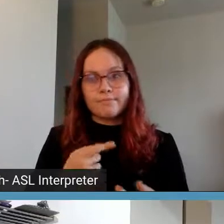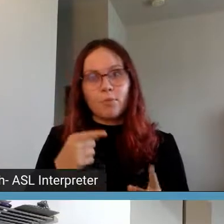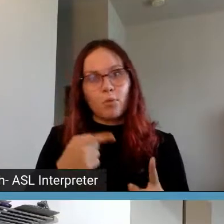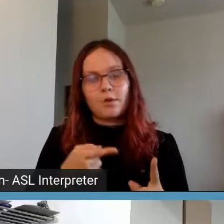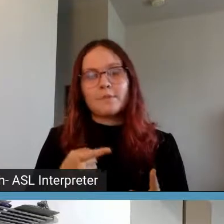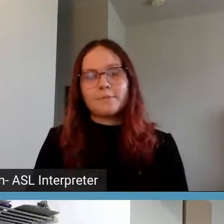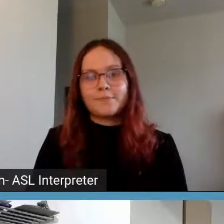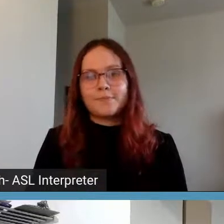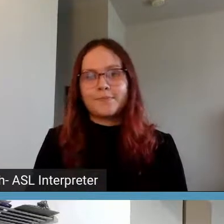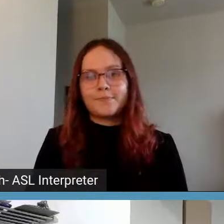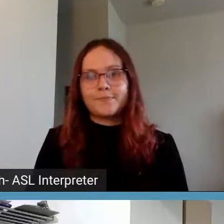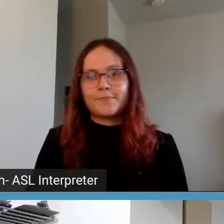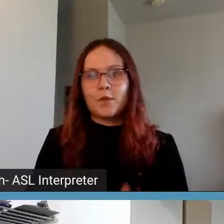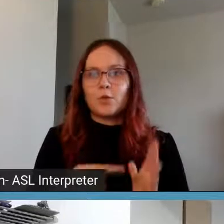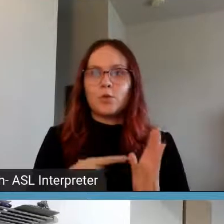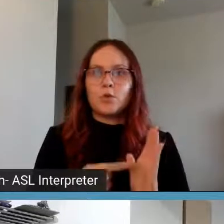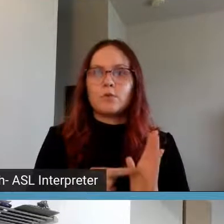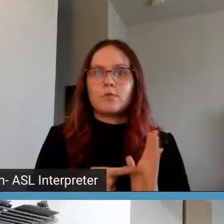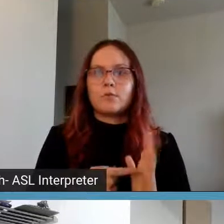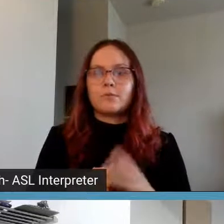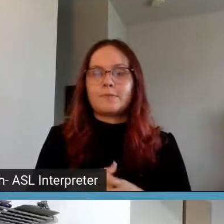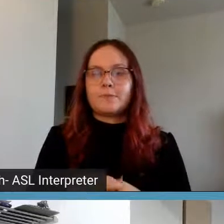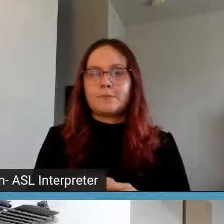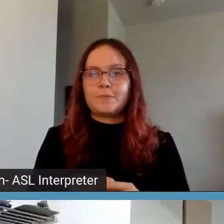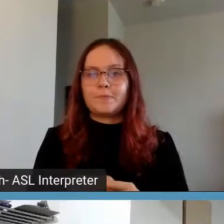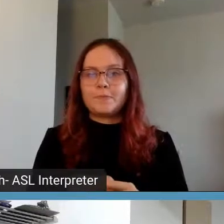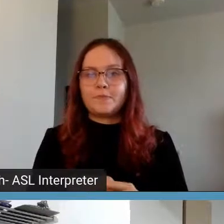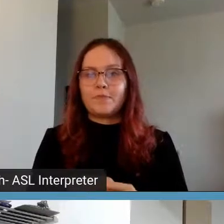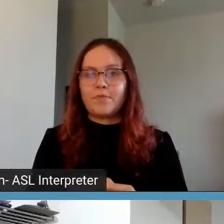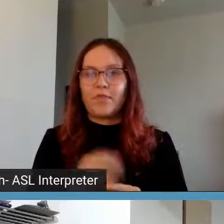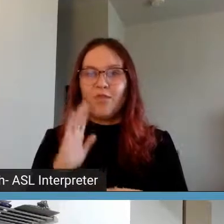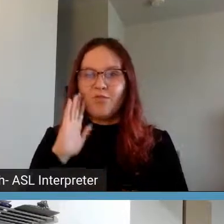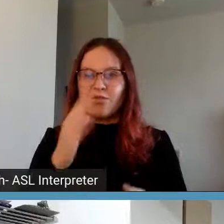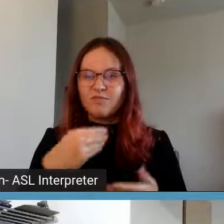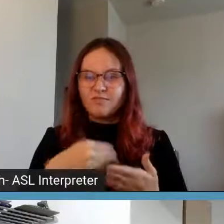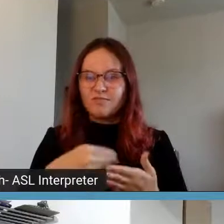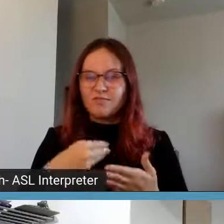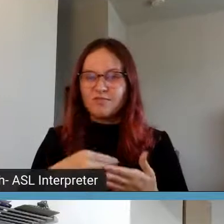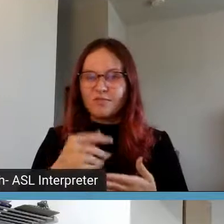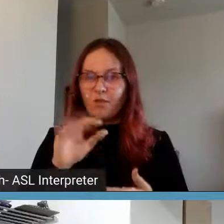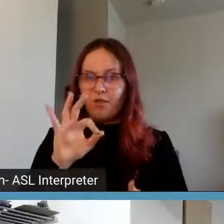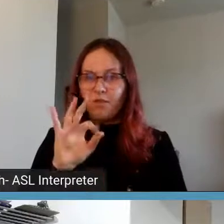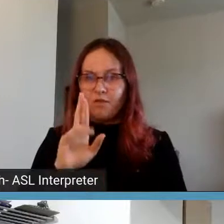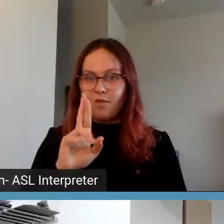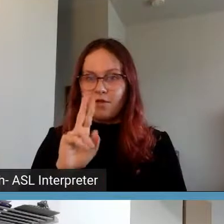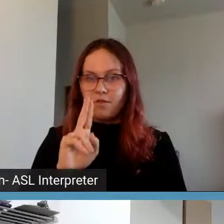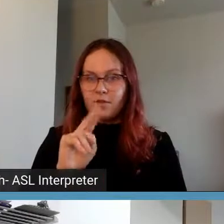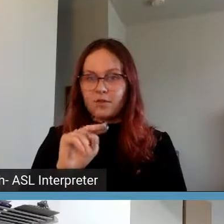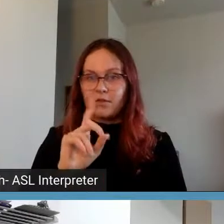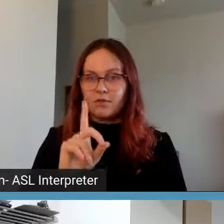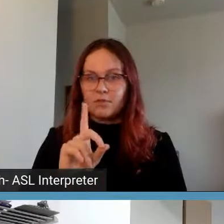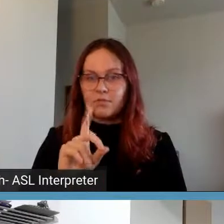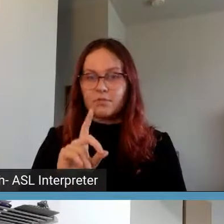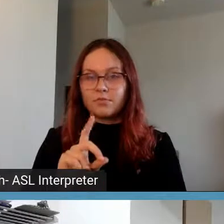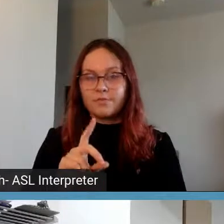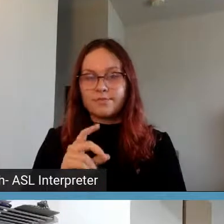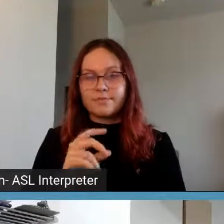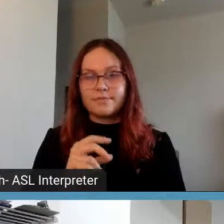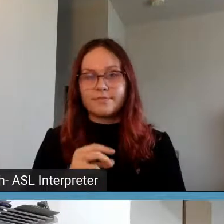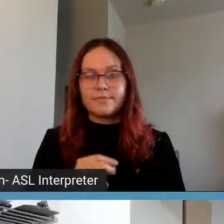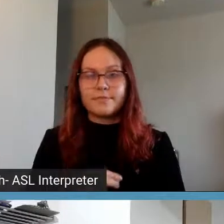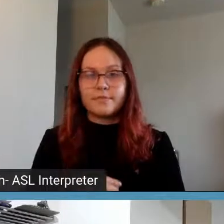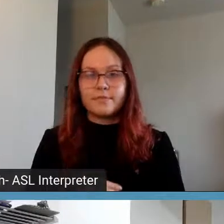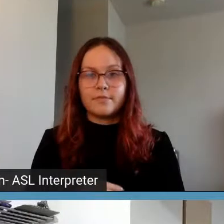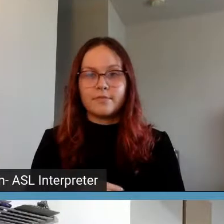of showcasing this stuff is the argument for future funding, because this is in fact here to stay. All right, so I've got